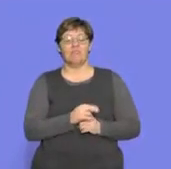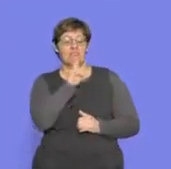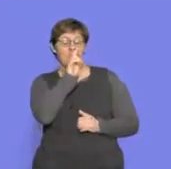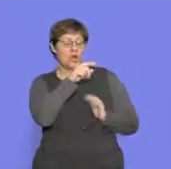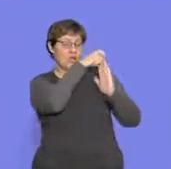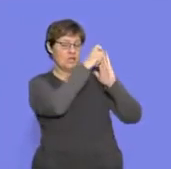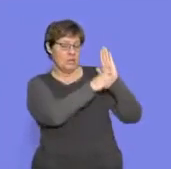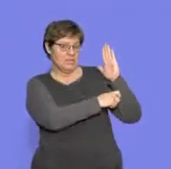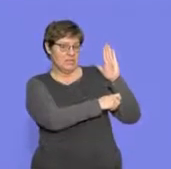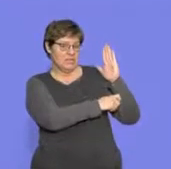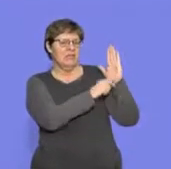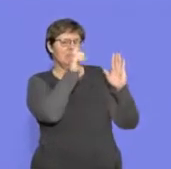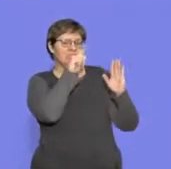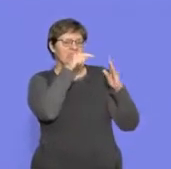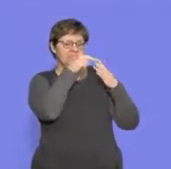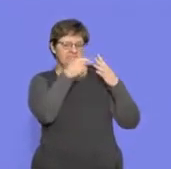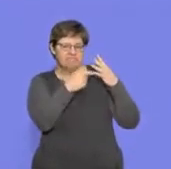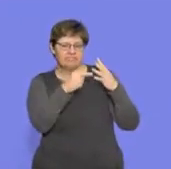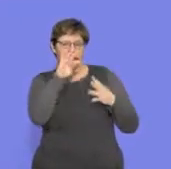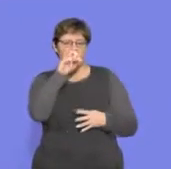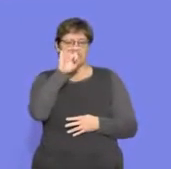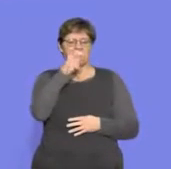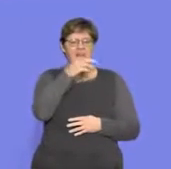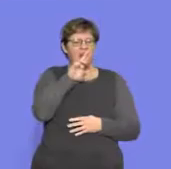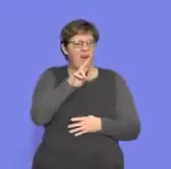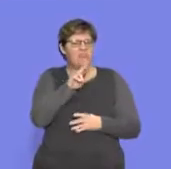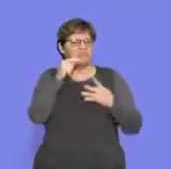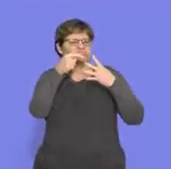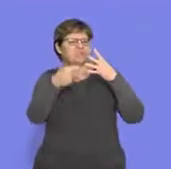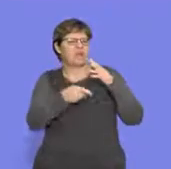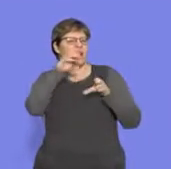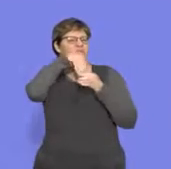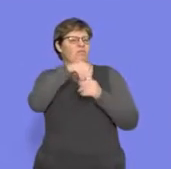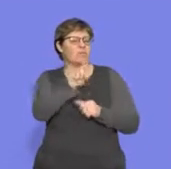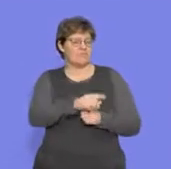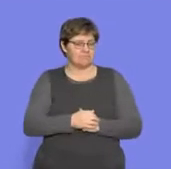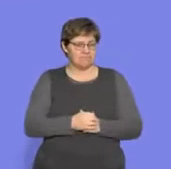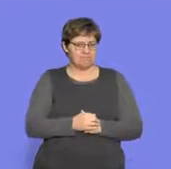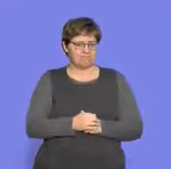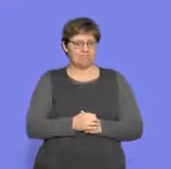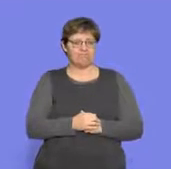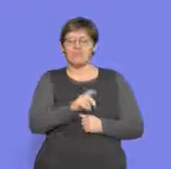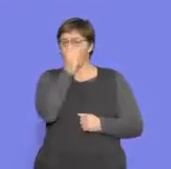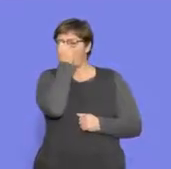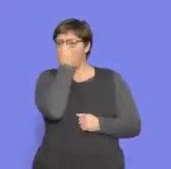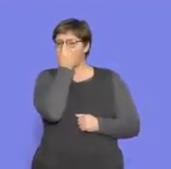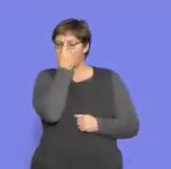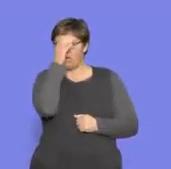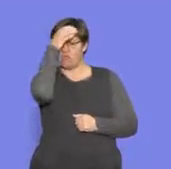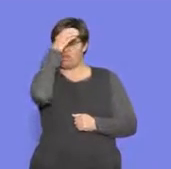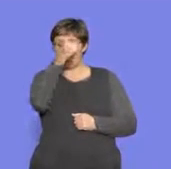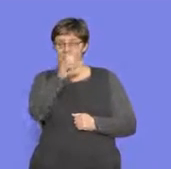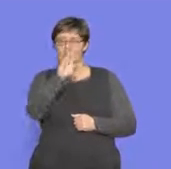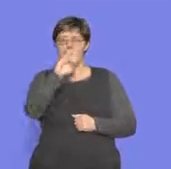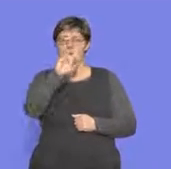We're going to look at some terms, and then we're going to look at the components of biospheres. Right. So let's try and